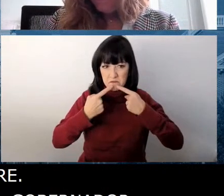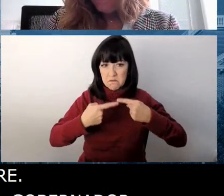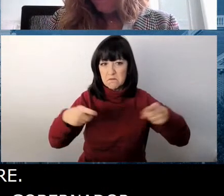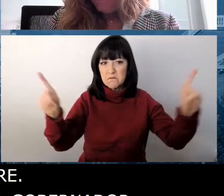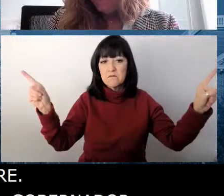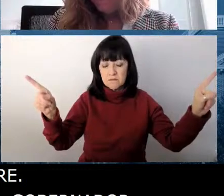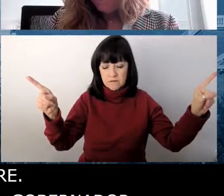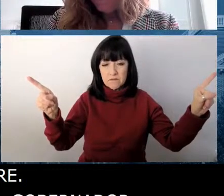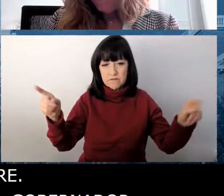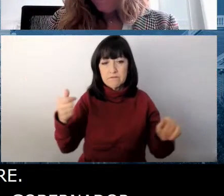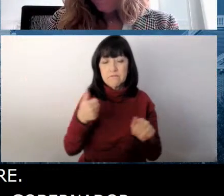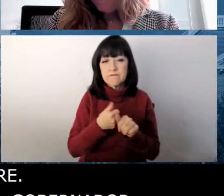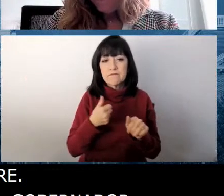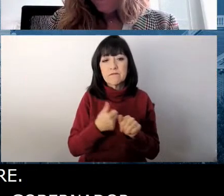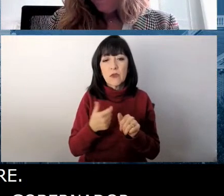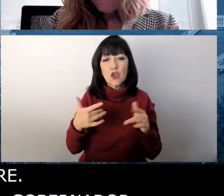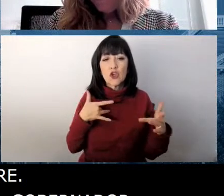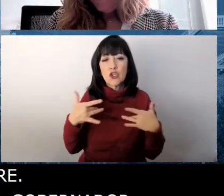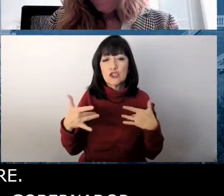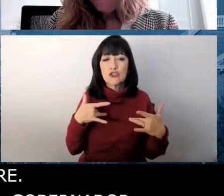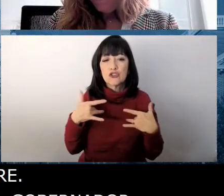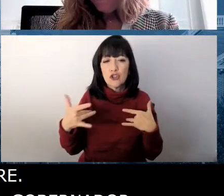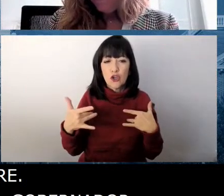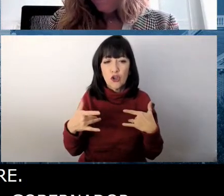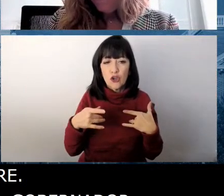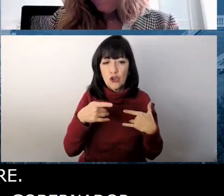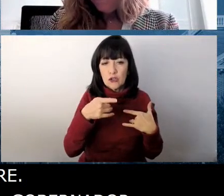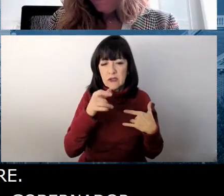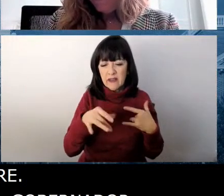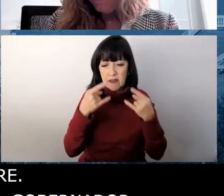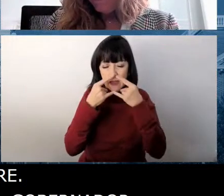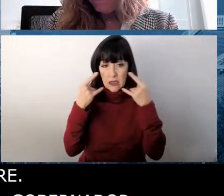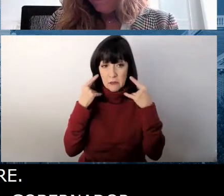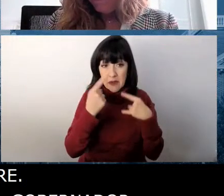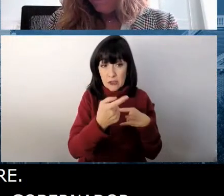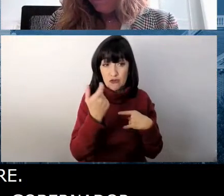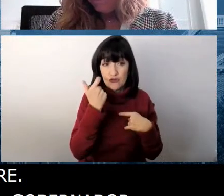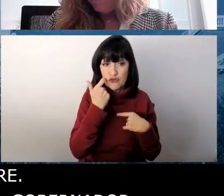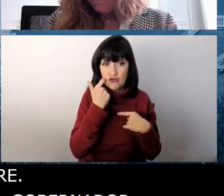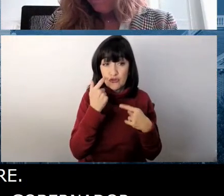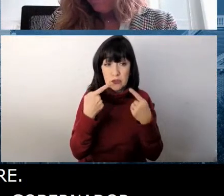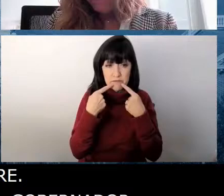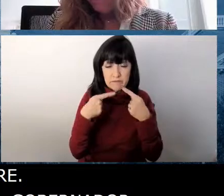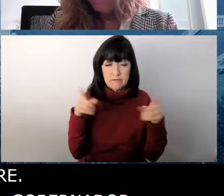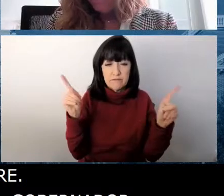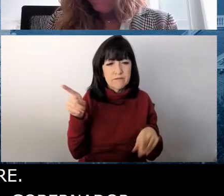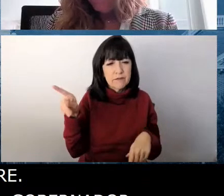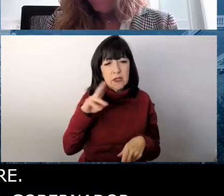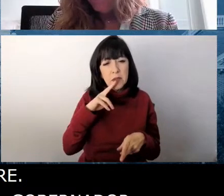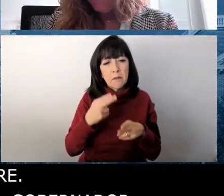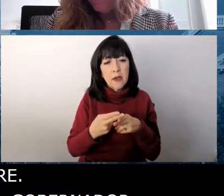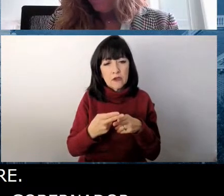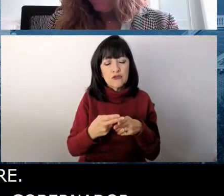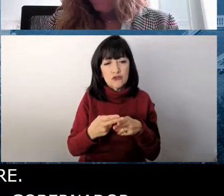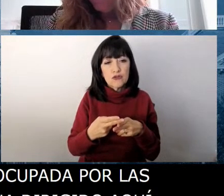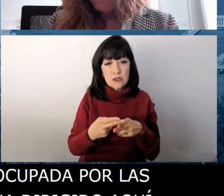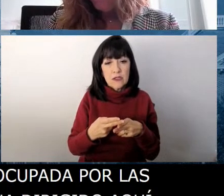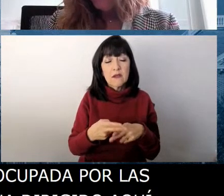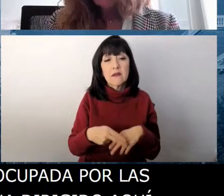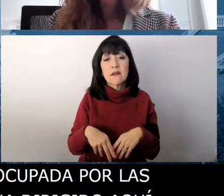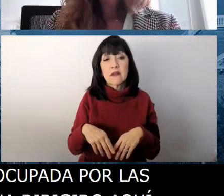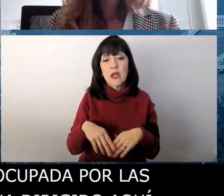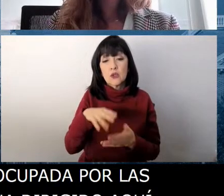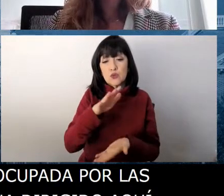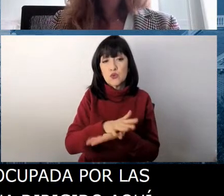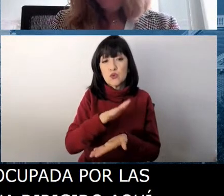was concerned about the masks, which you've already addressed here, but also she mentioned that school COVID cleaning